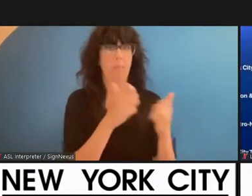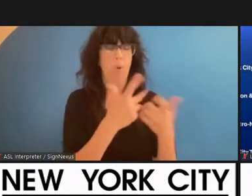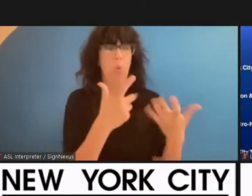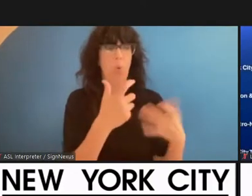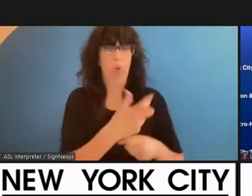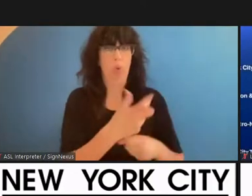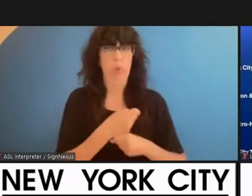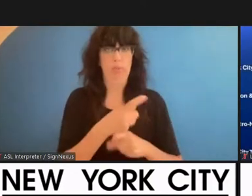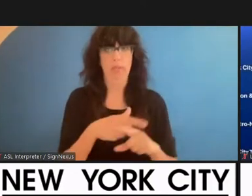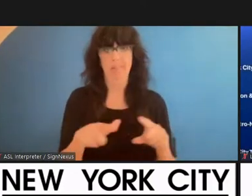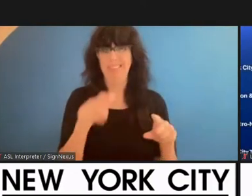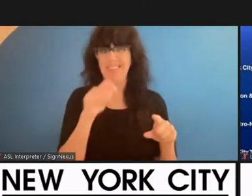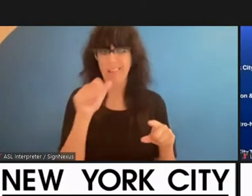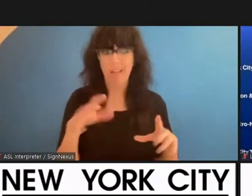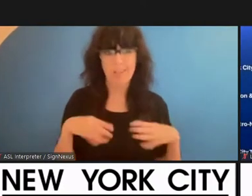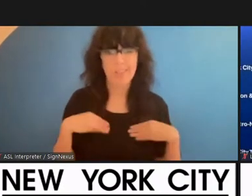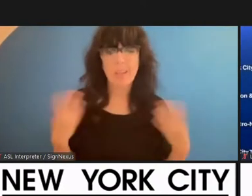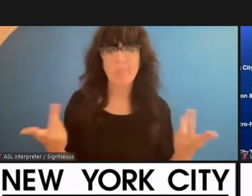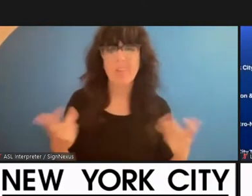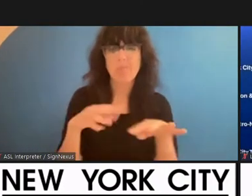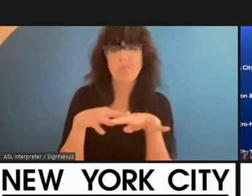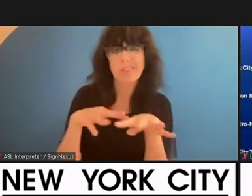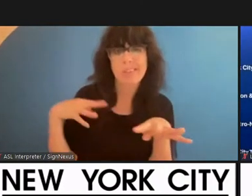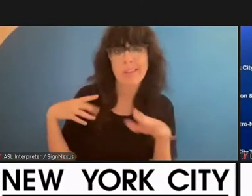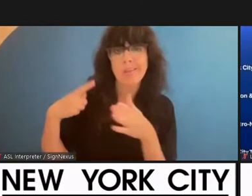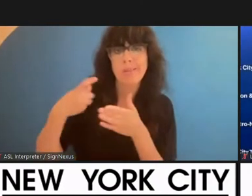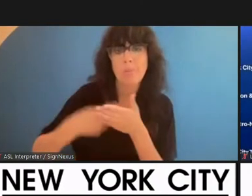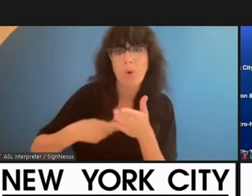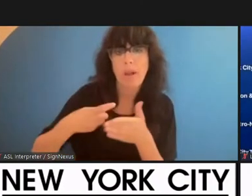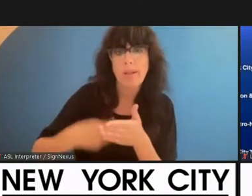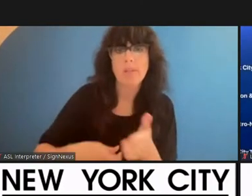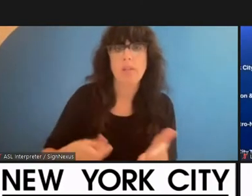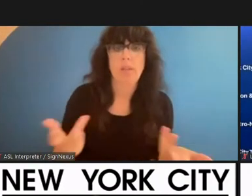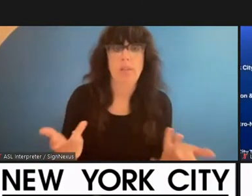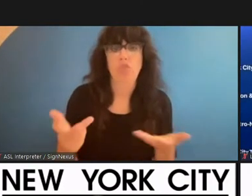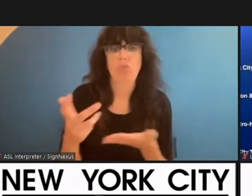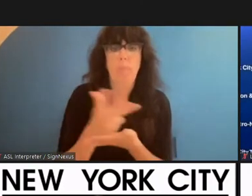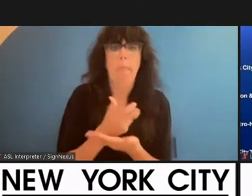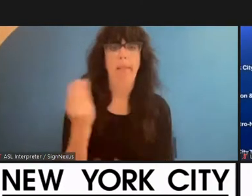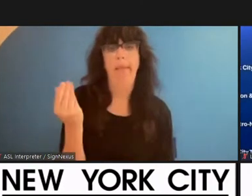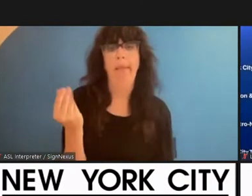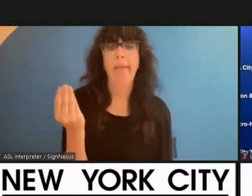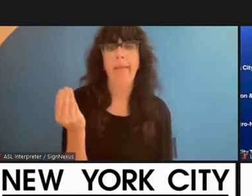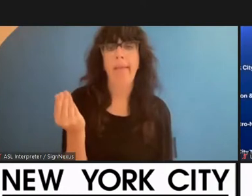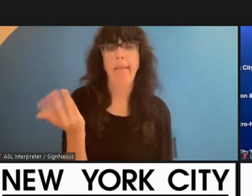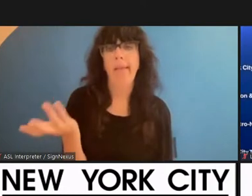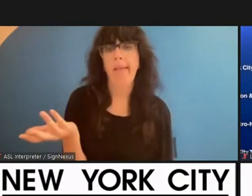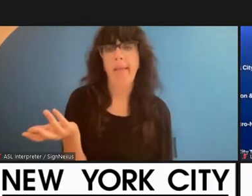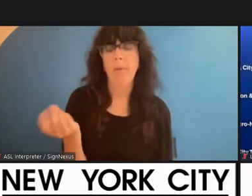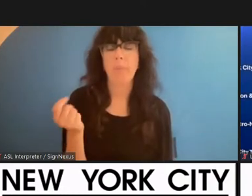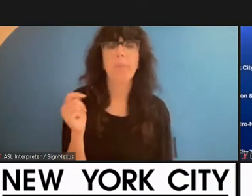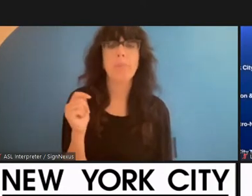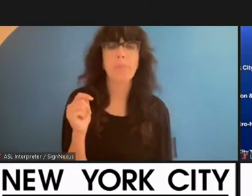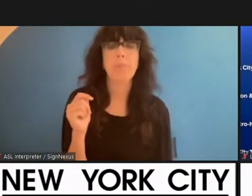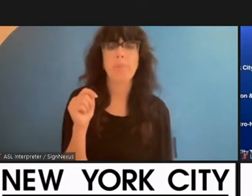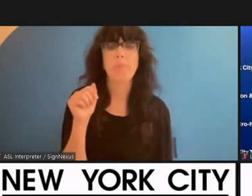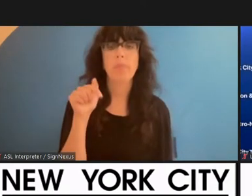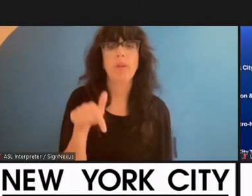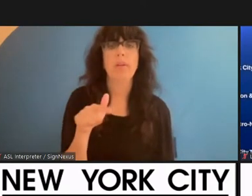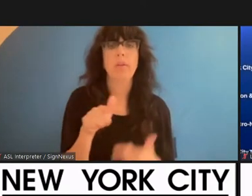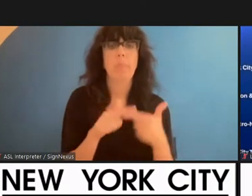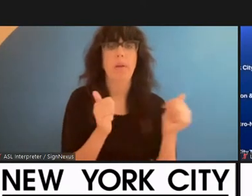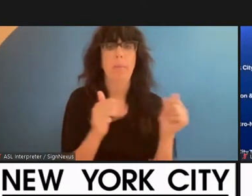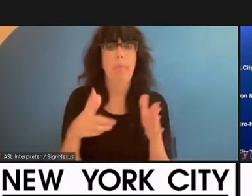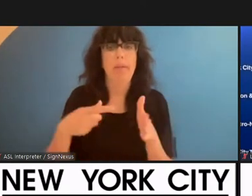unacceptable congestion pricing is nothing more than a money grant this has been a plan to tax